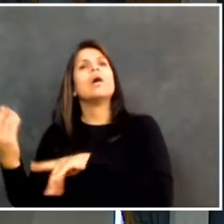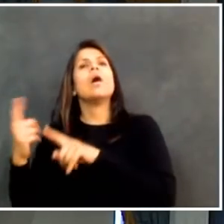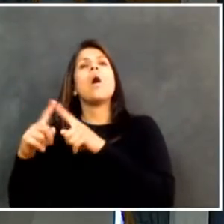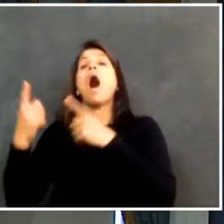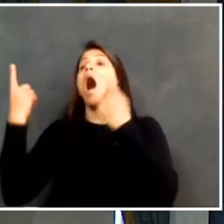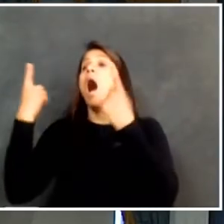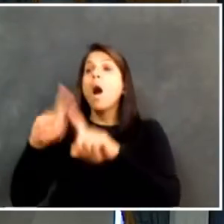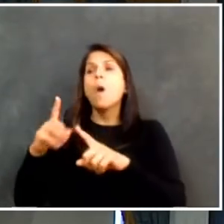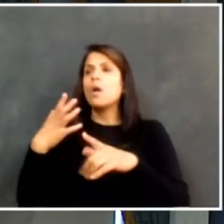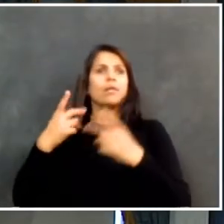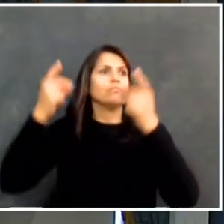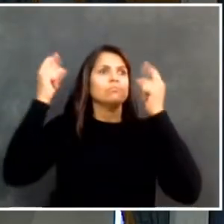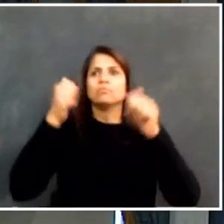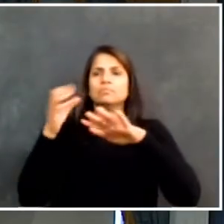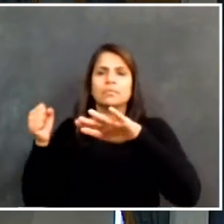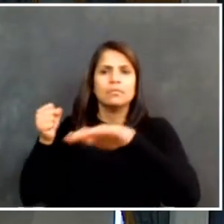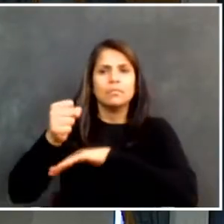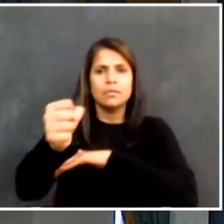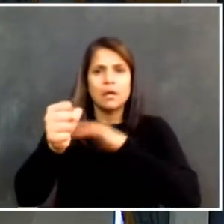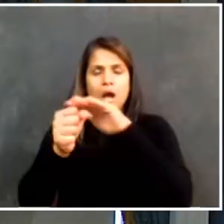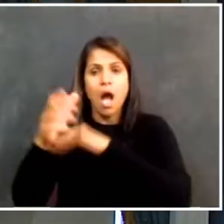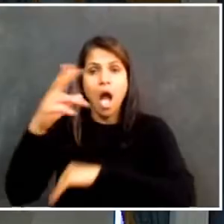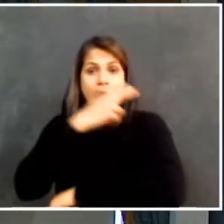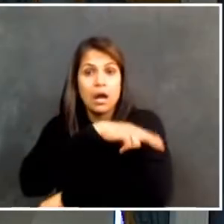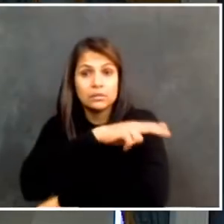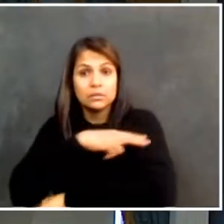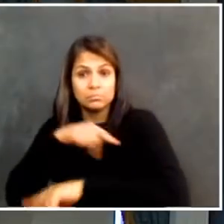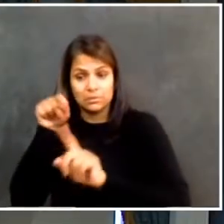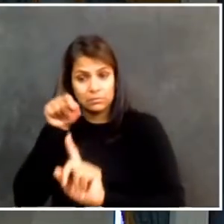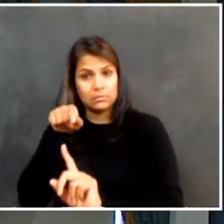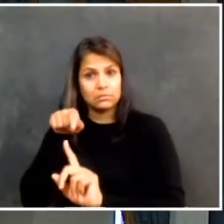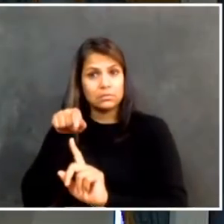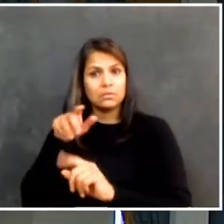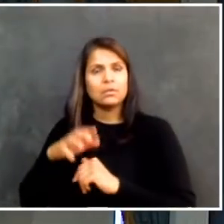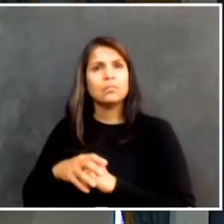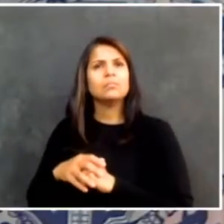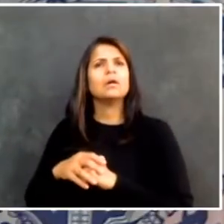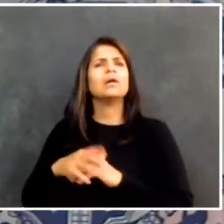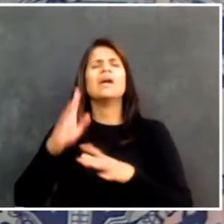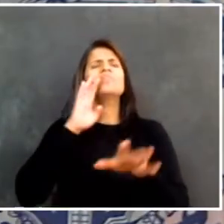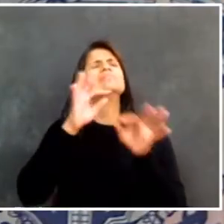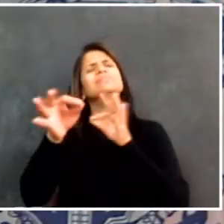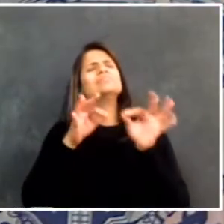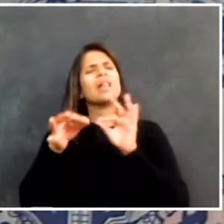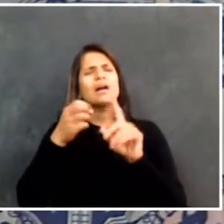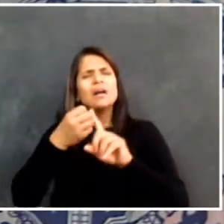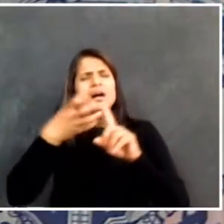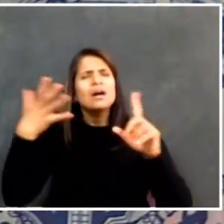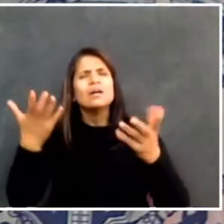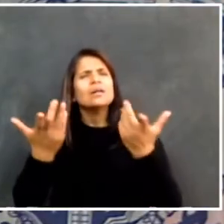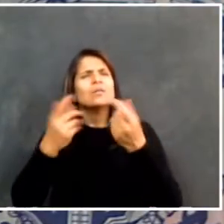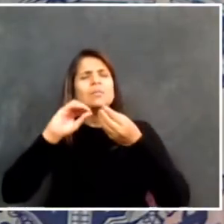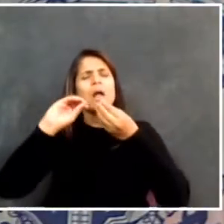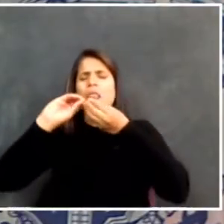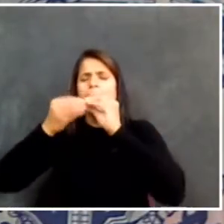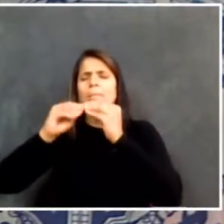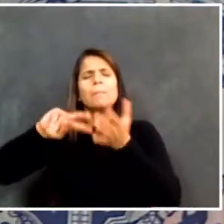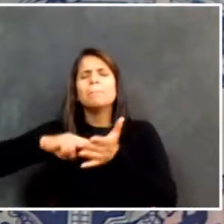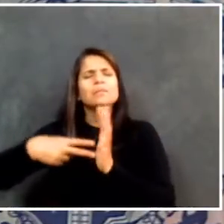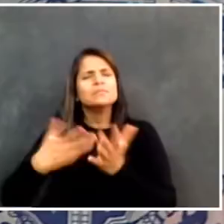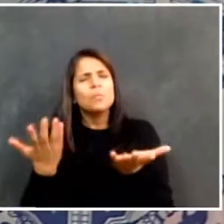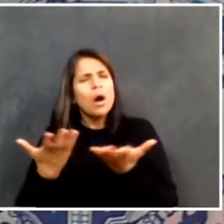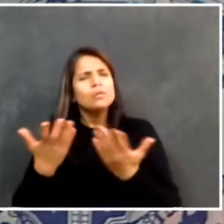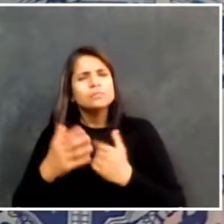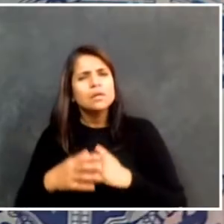point. Again, reconstructing in the midst of a crisis is always kind of hard. But